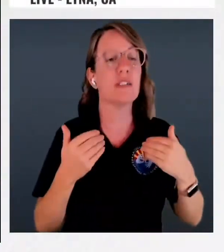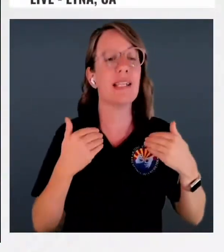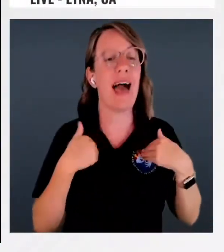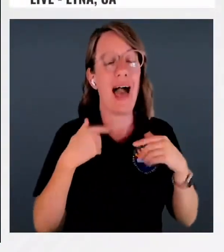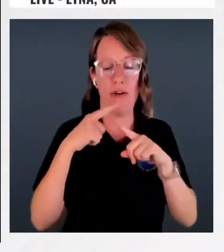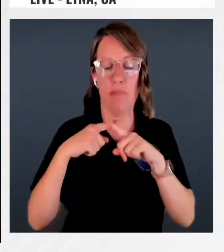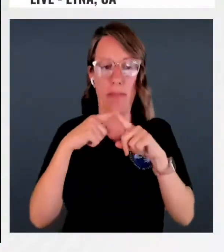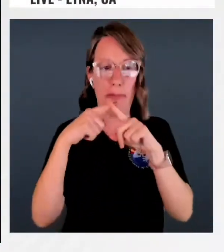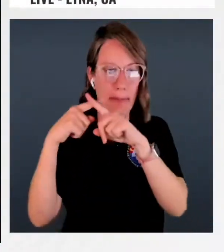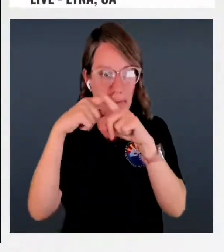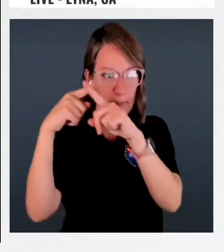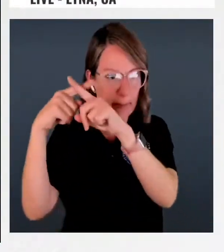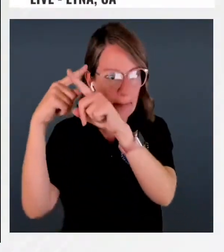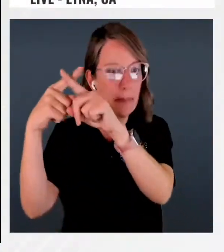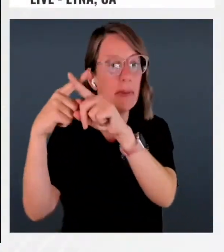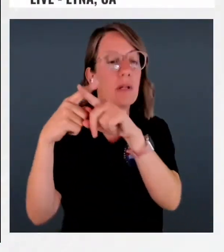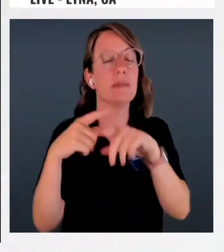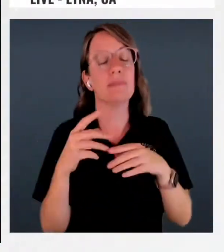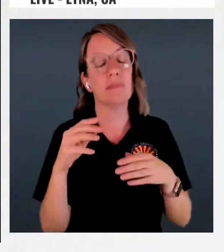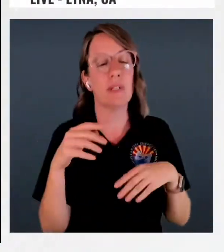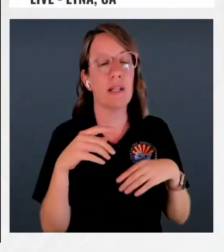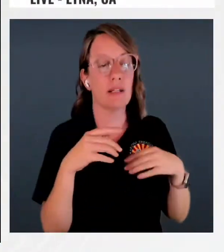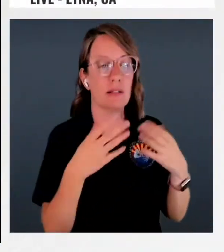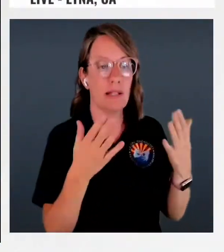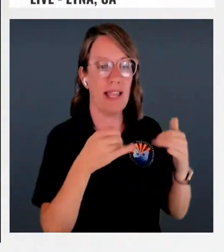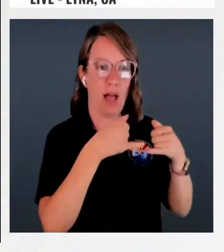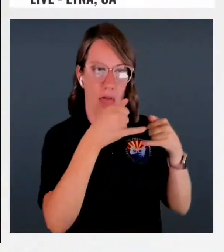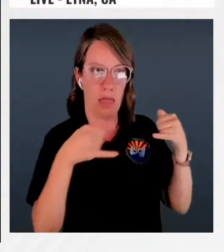we utilize road as a containment line.